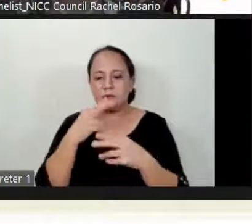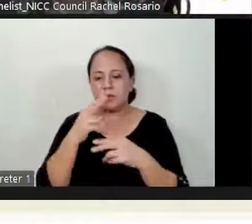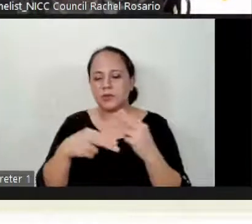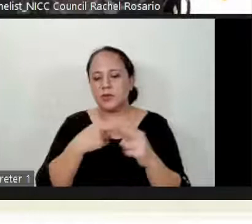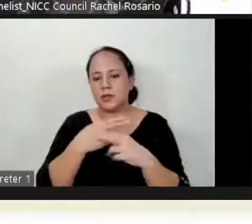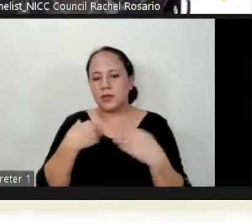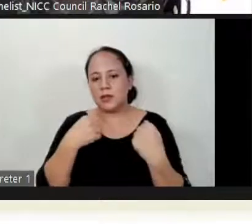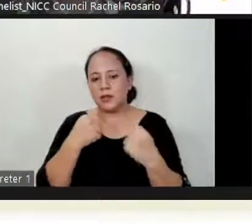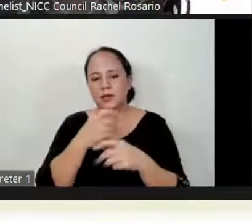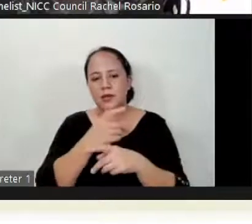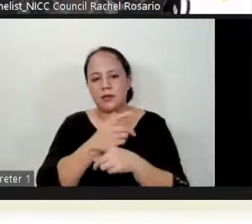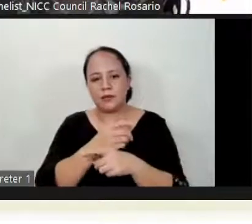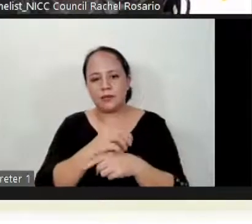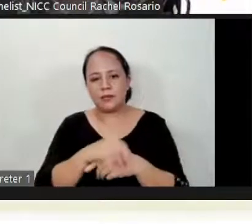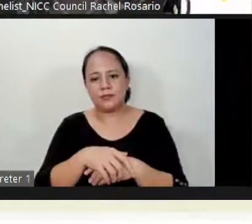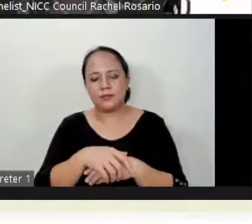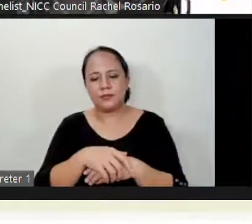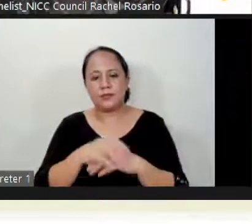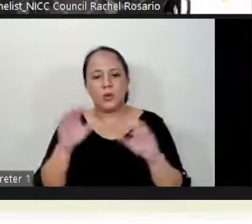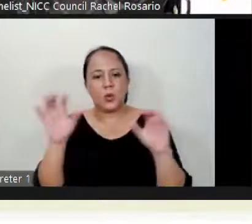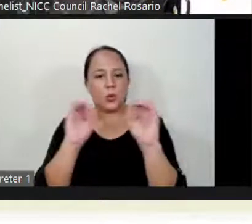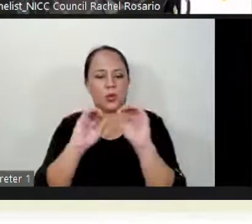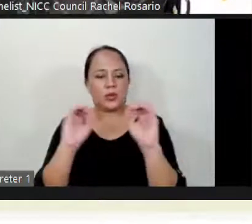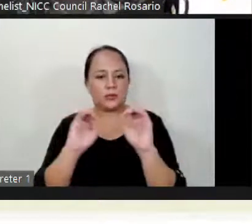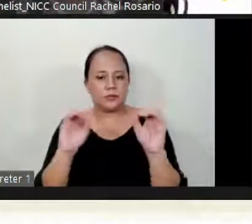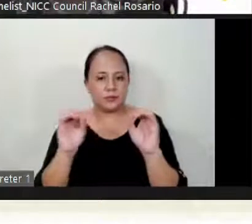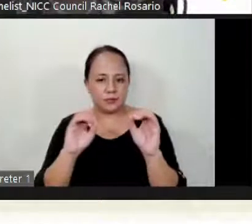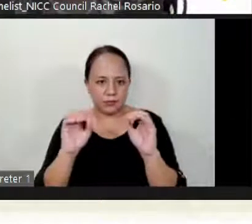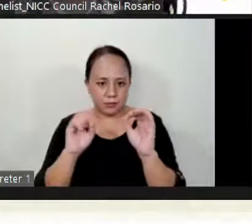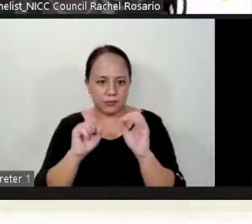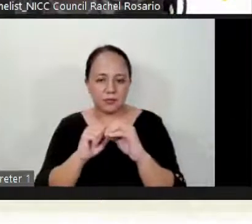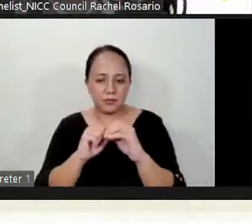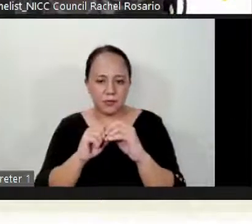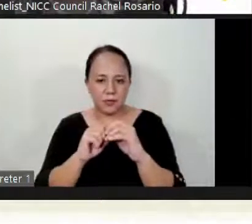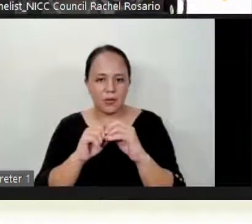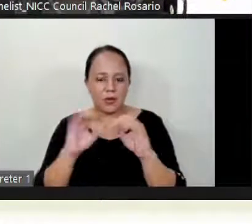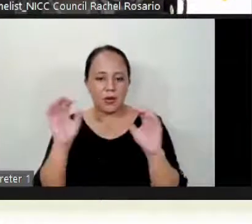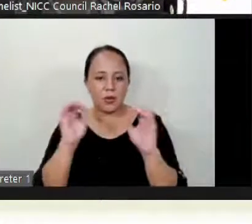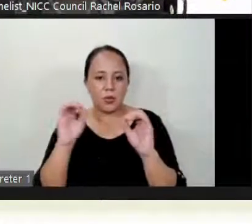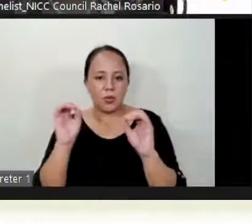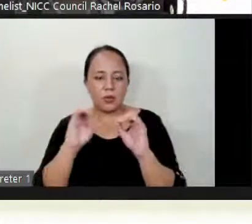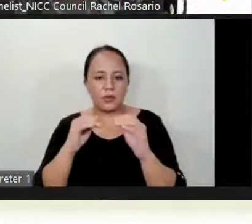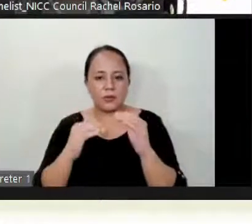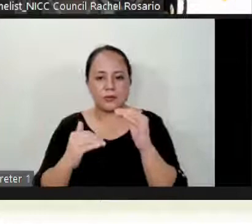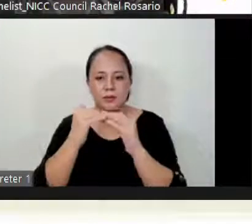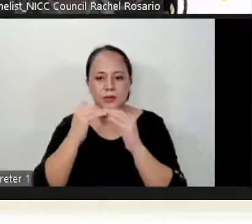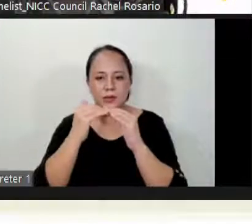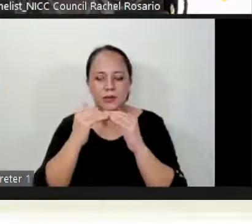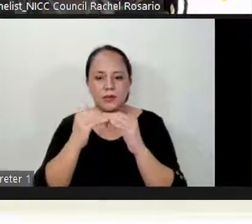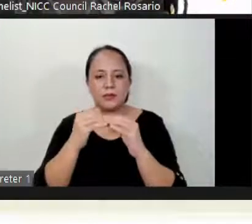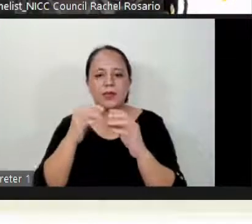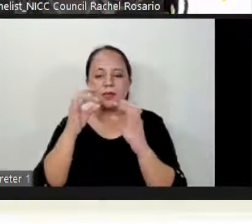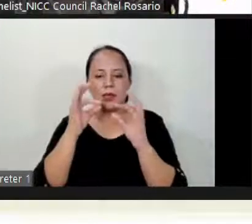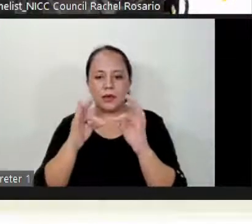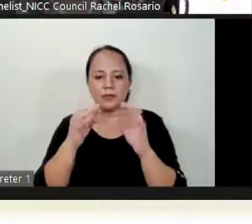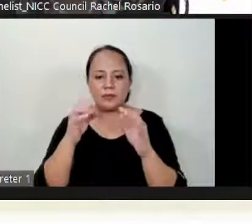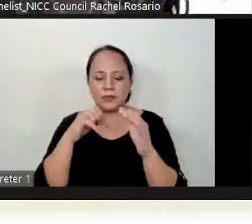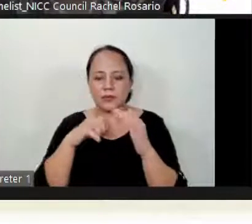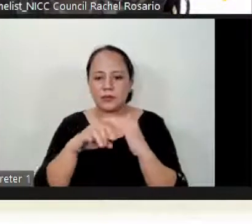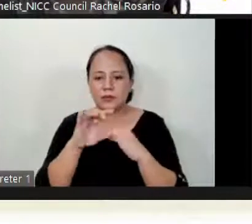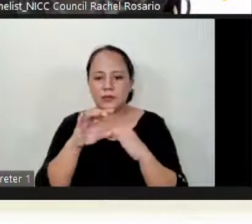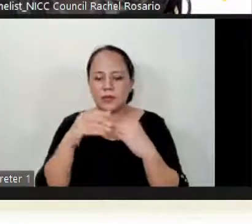is eligible. Wala na tayong caps. Basta pumasok ka ng